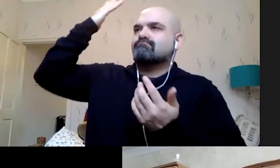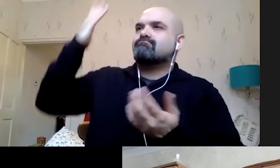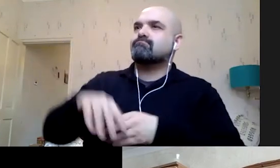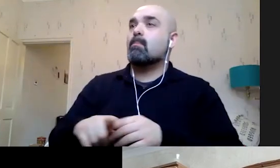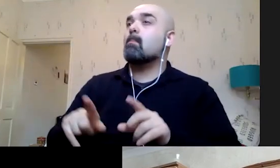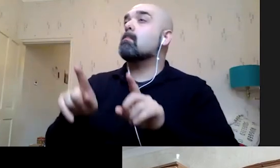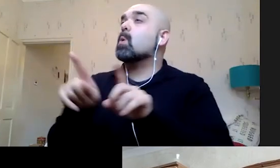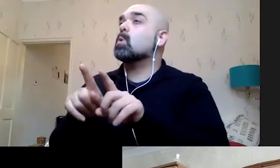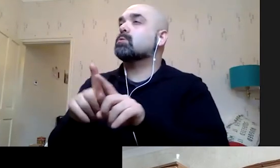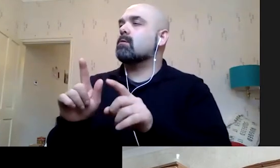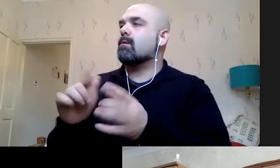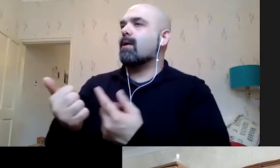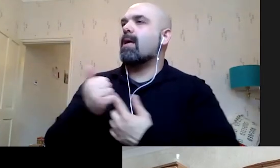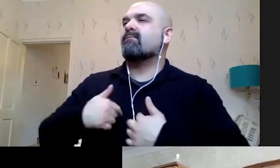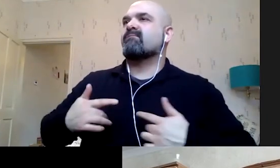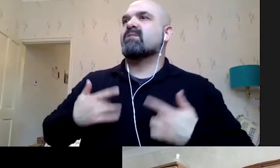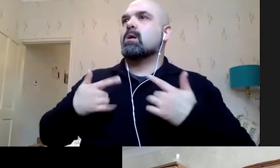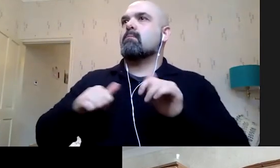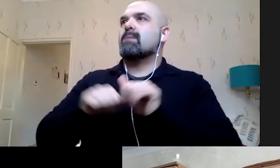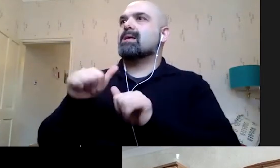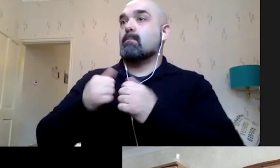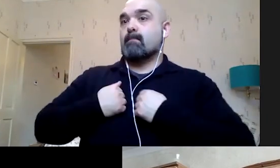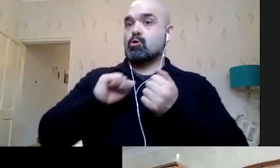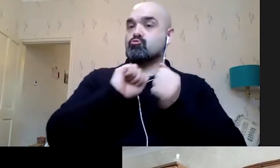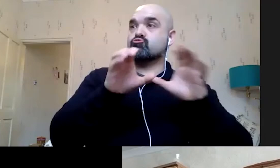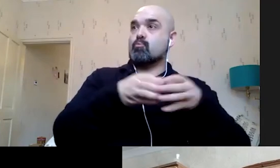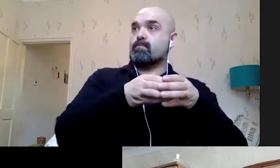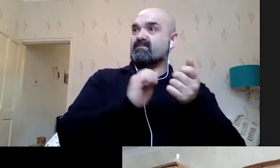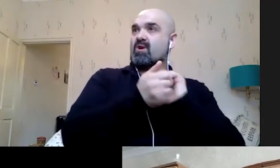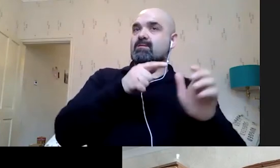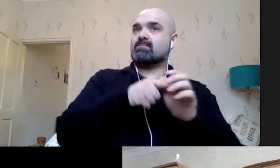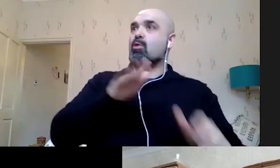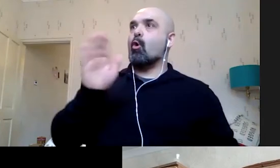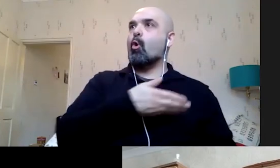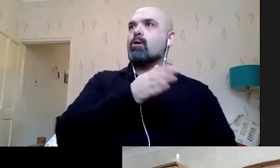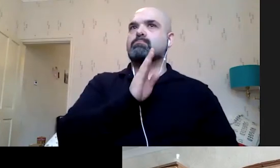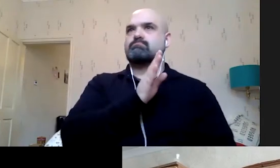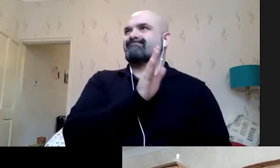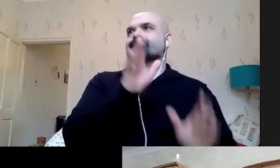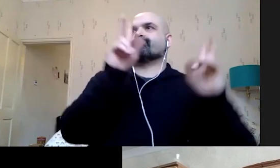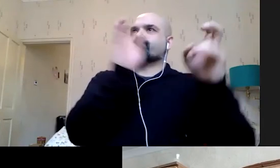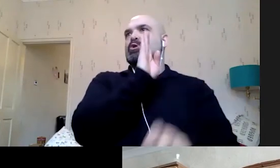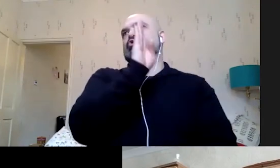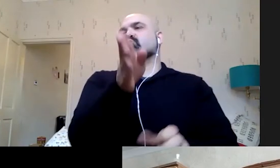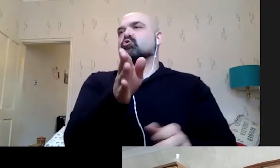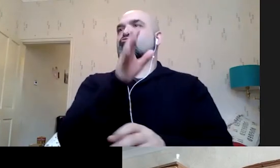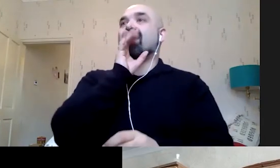makes you feel a lot better. Like my group of friends at the moment is, they're all straight guys, which I've never had before, and it's really great.